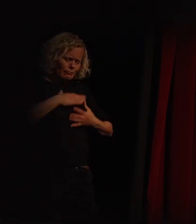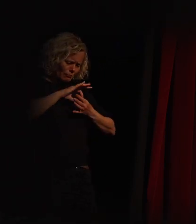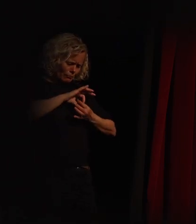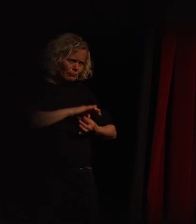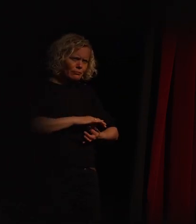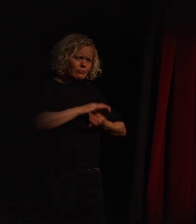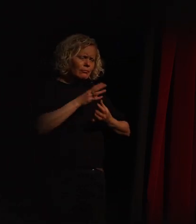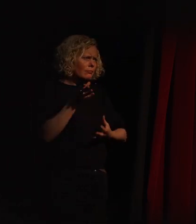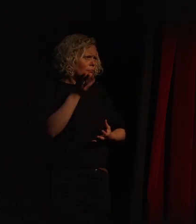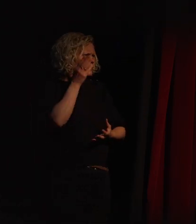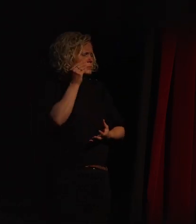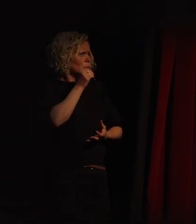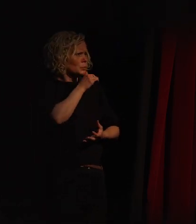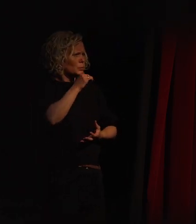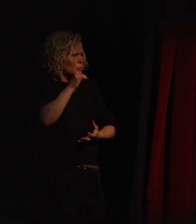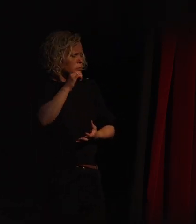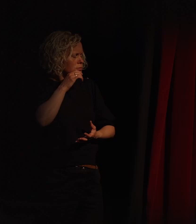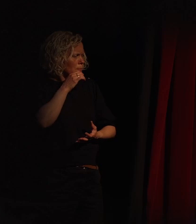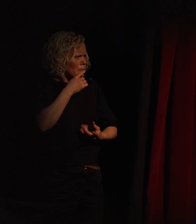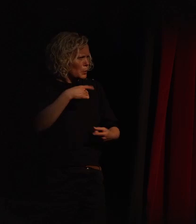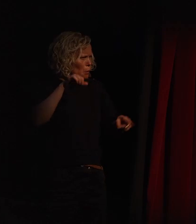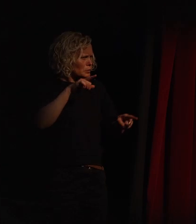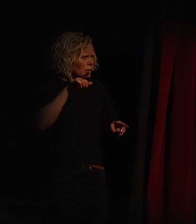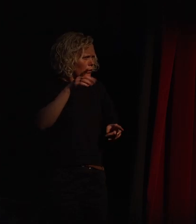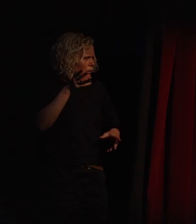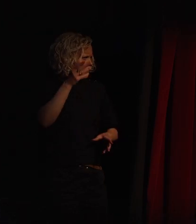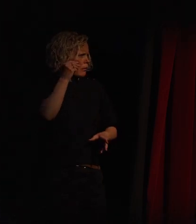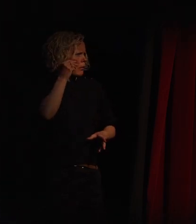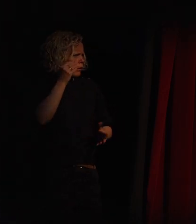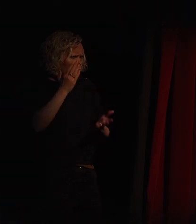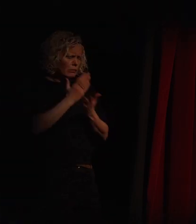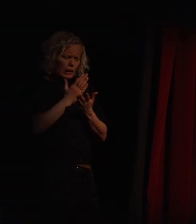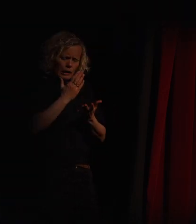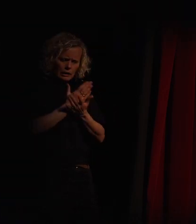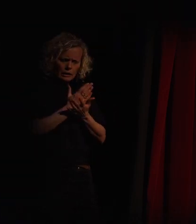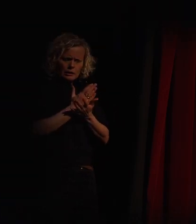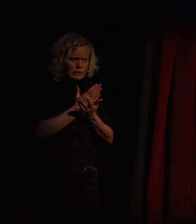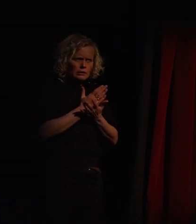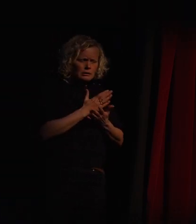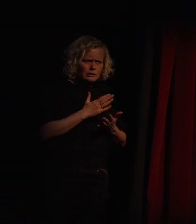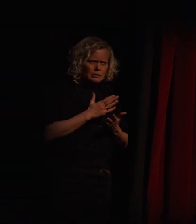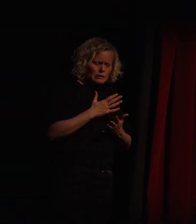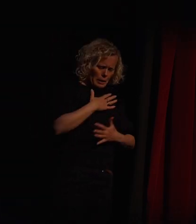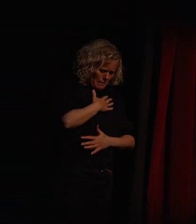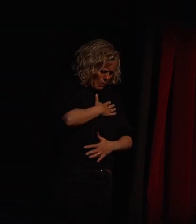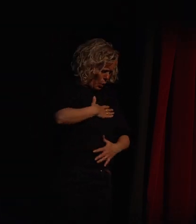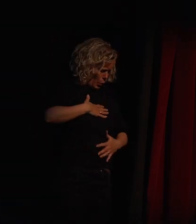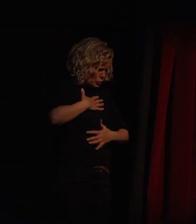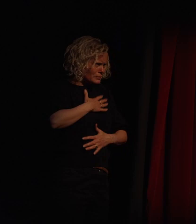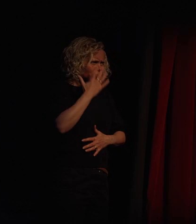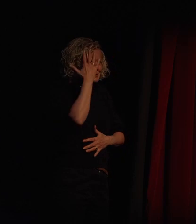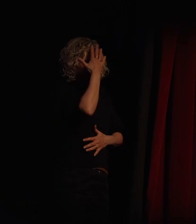sweet sounds, is fit for treasons, stratagems, of the motions of his